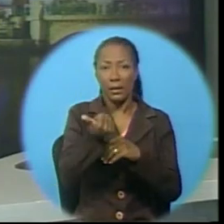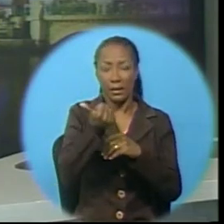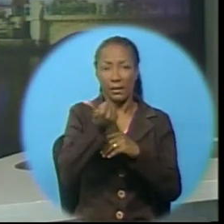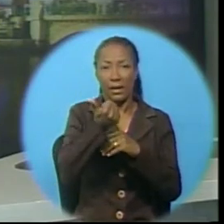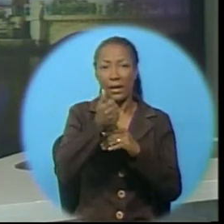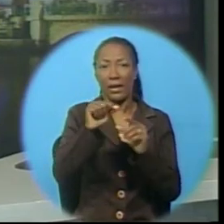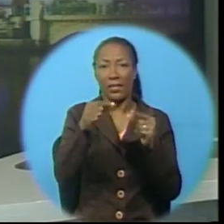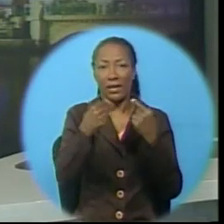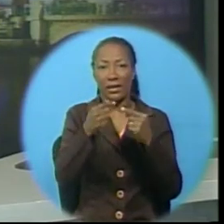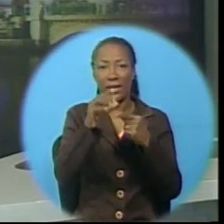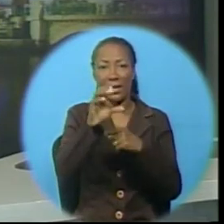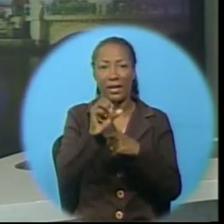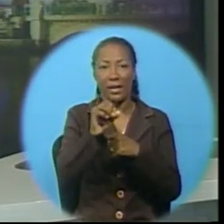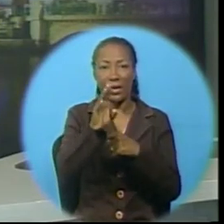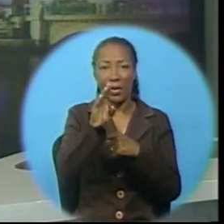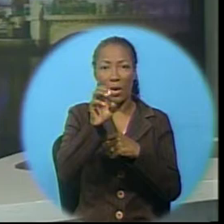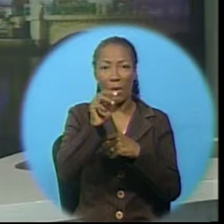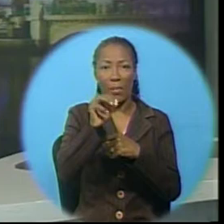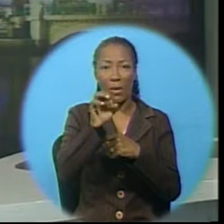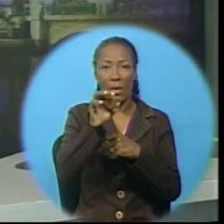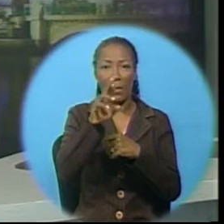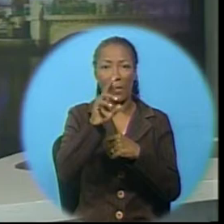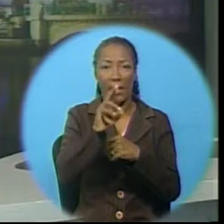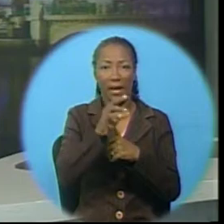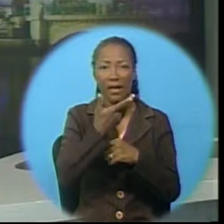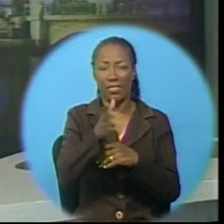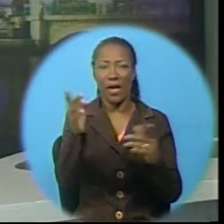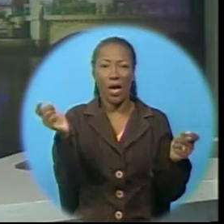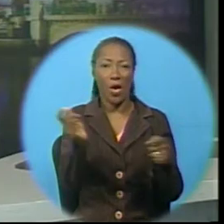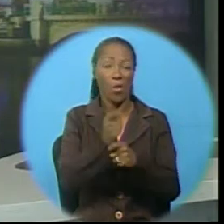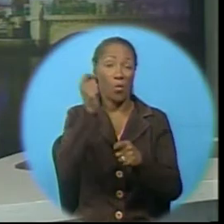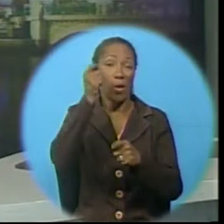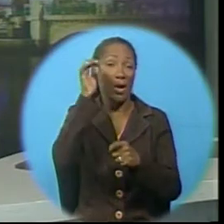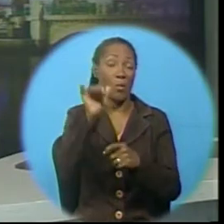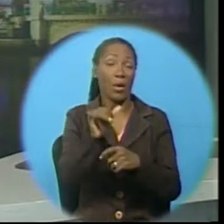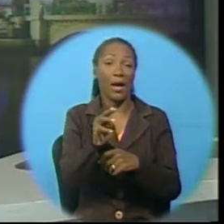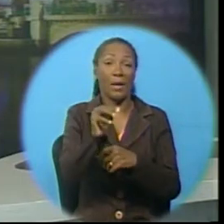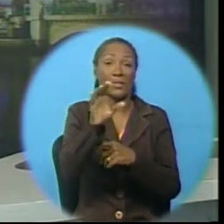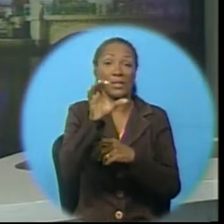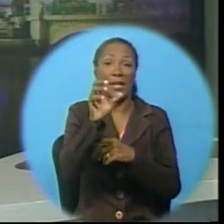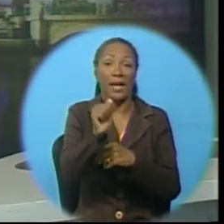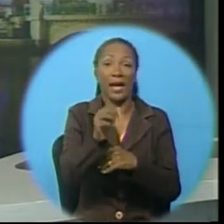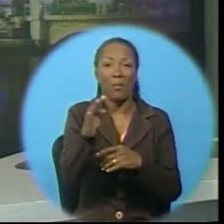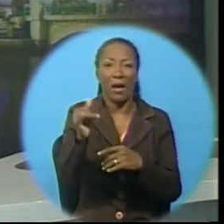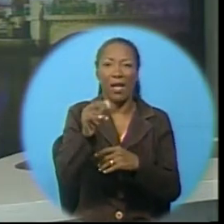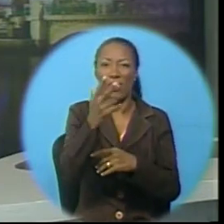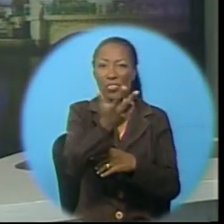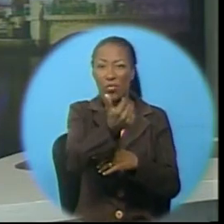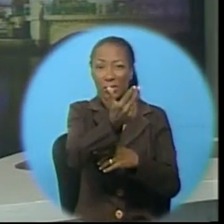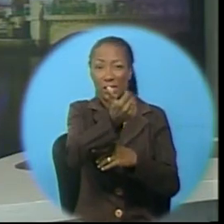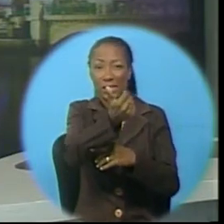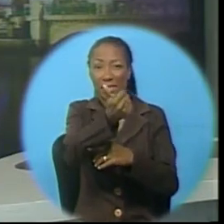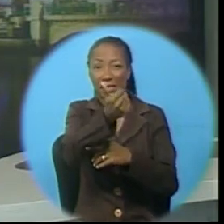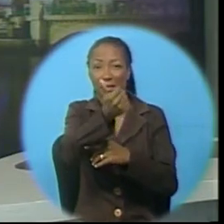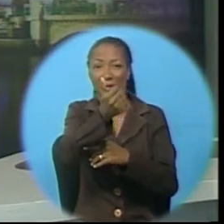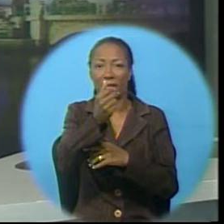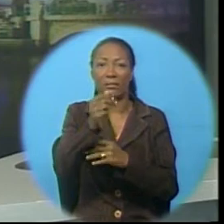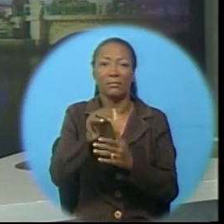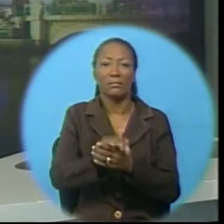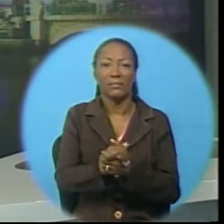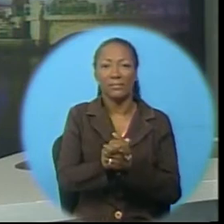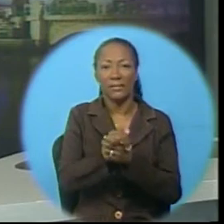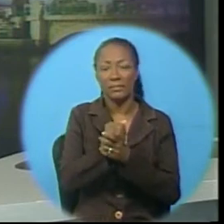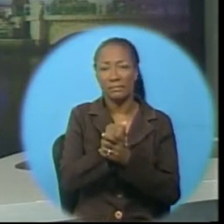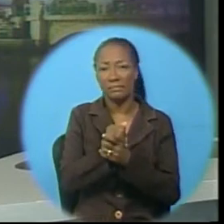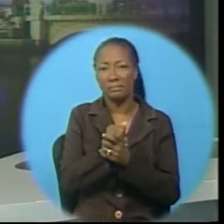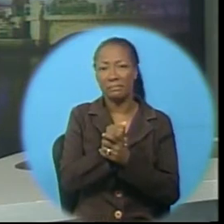Scholars had no competition as they stomped over YMCA to win by a 13-goal margin. CBC's Anne-Marie Burke reports on